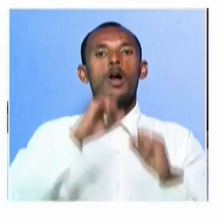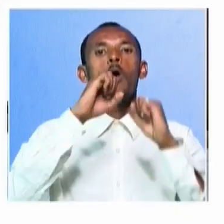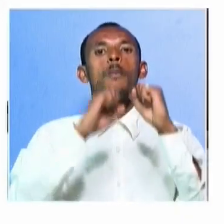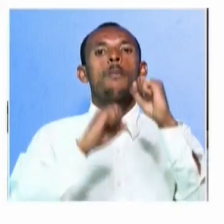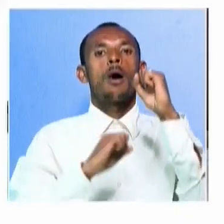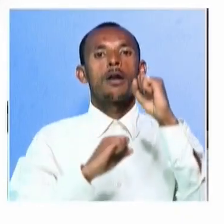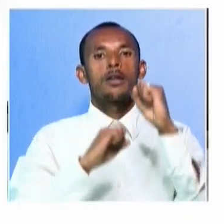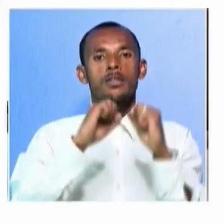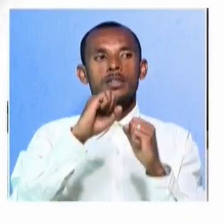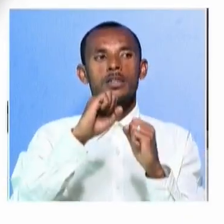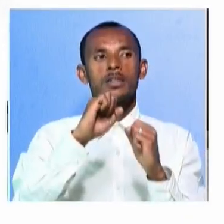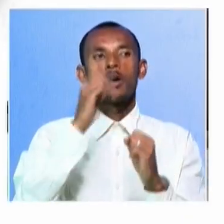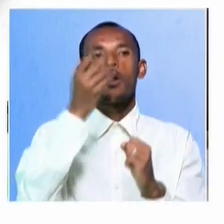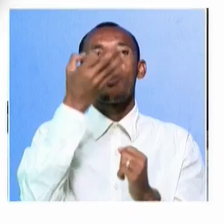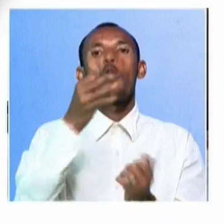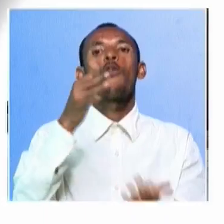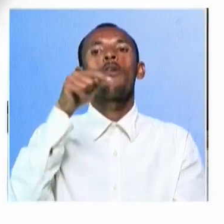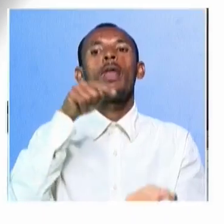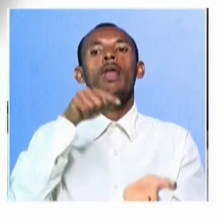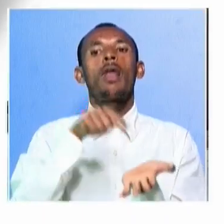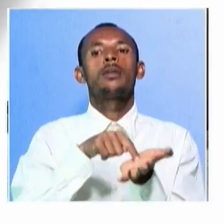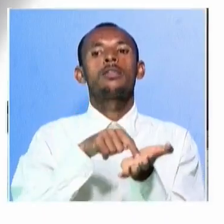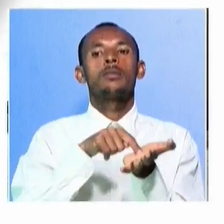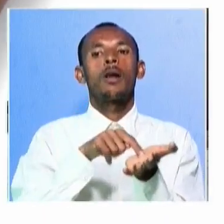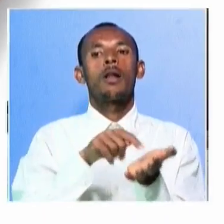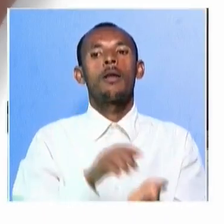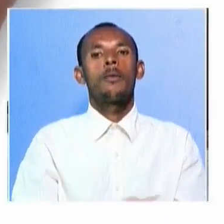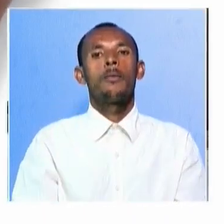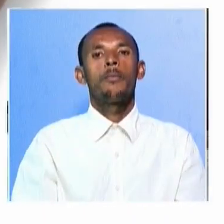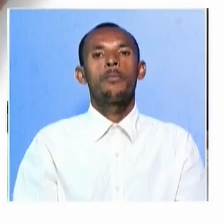Comparison of decimals.